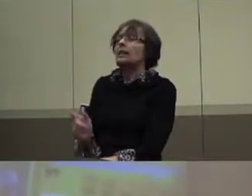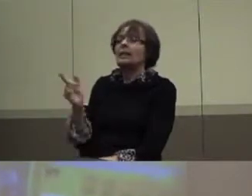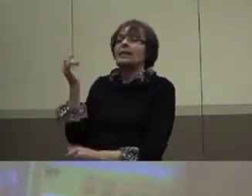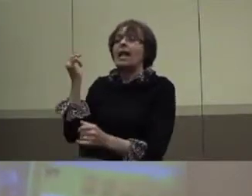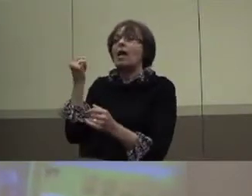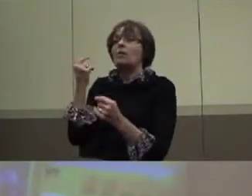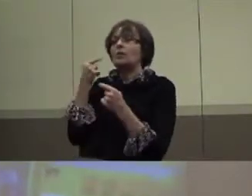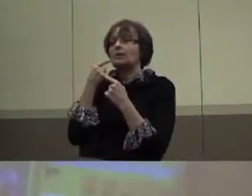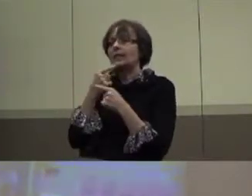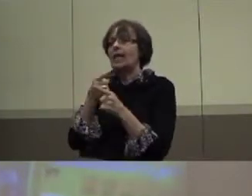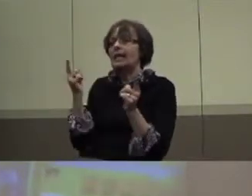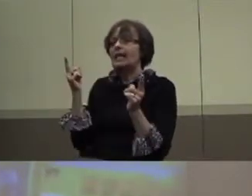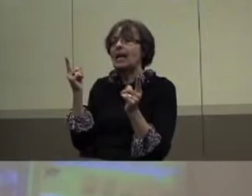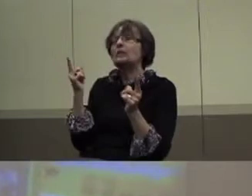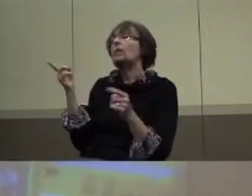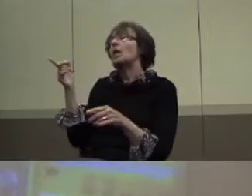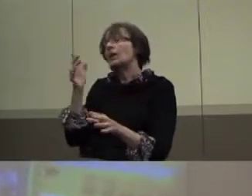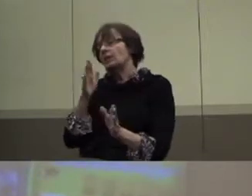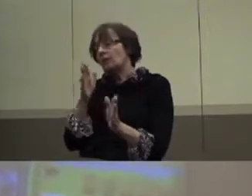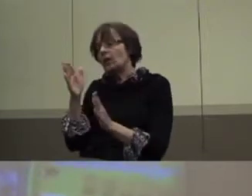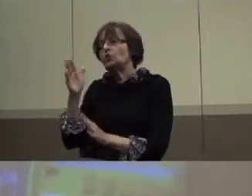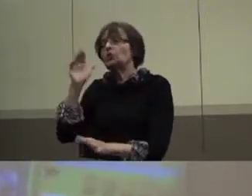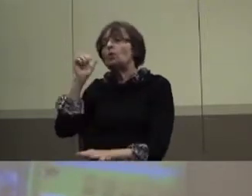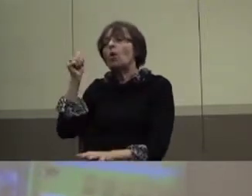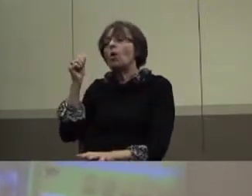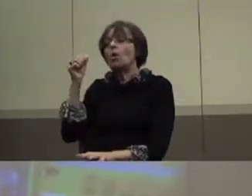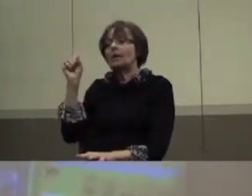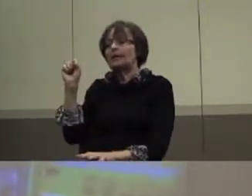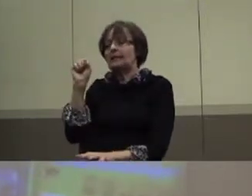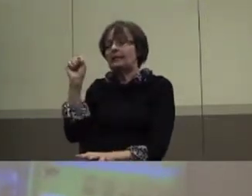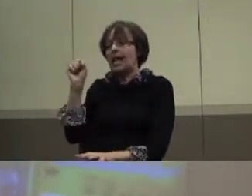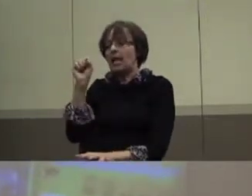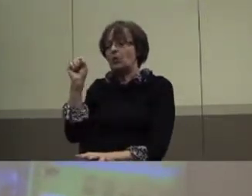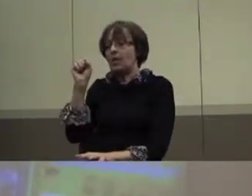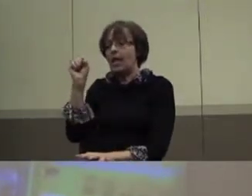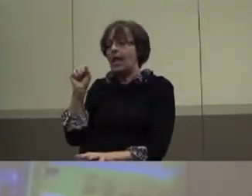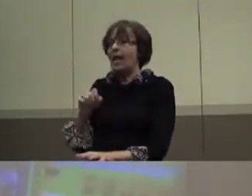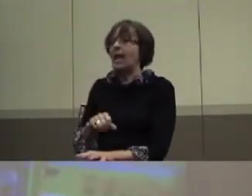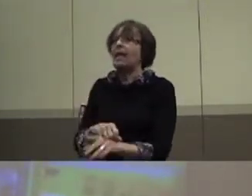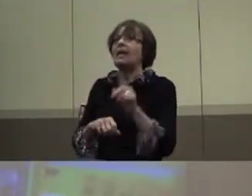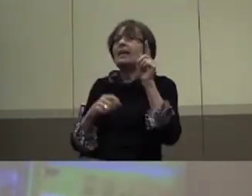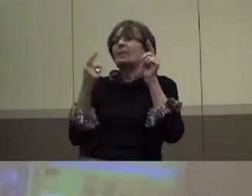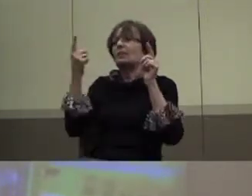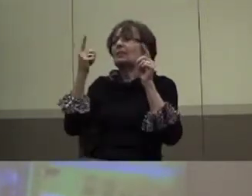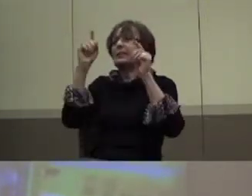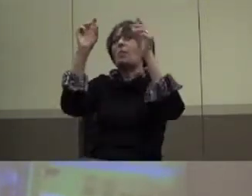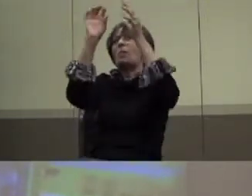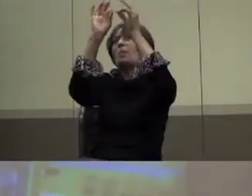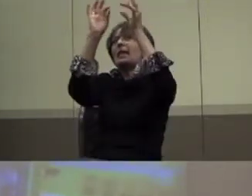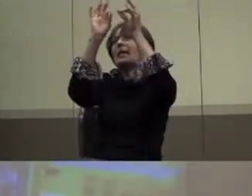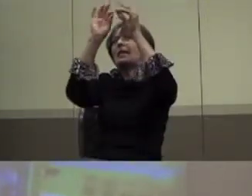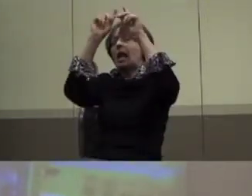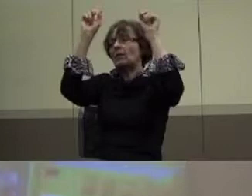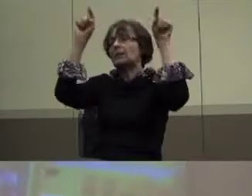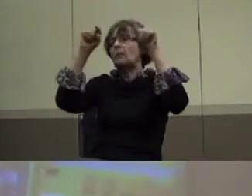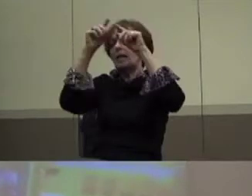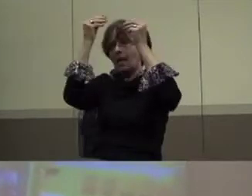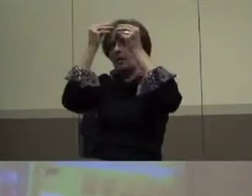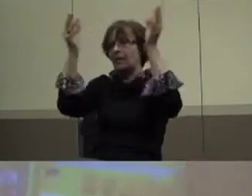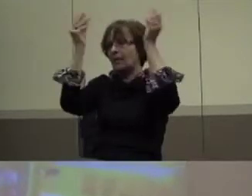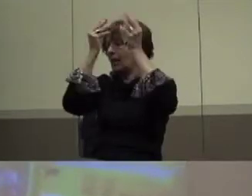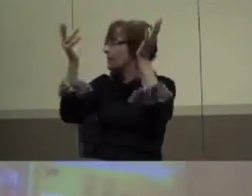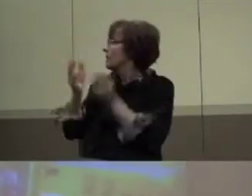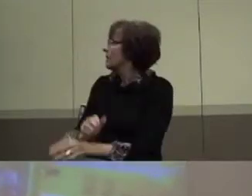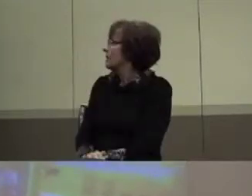as what you can? In the next 20 minutes would be helpful. Mr. McKay's room, Mrs. Hanson's room,